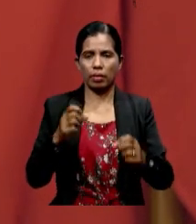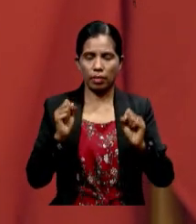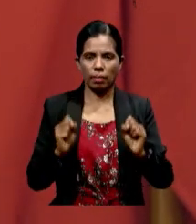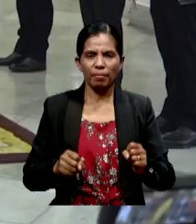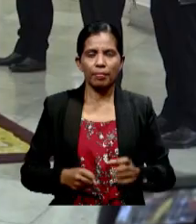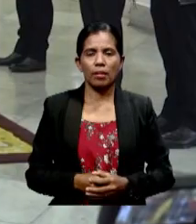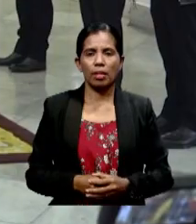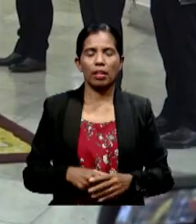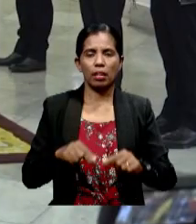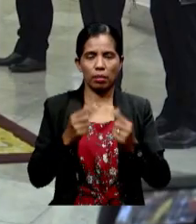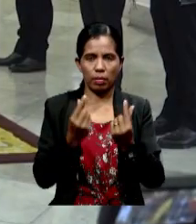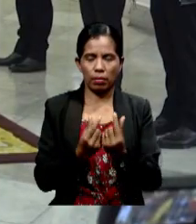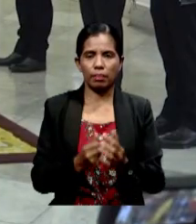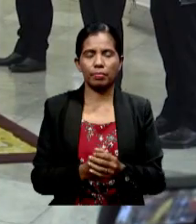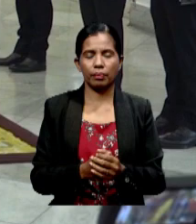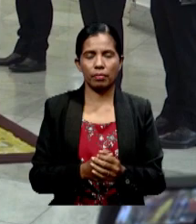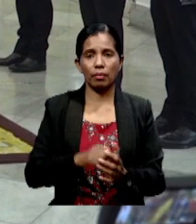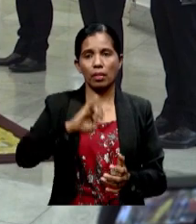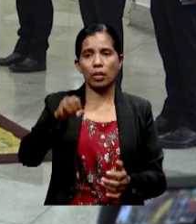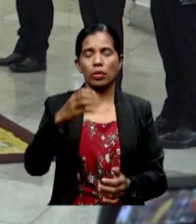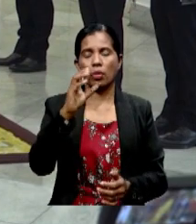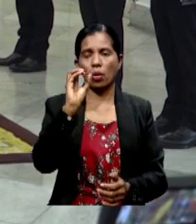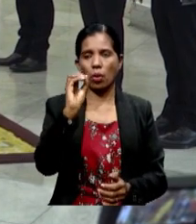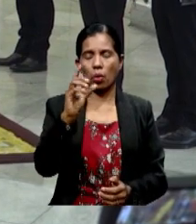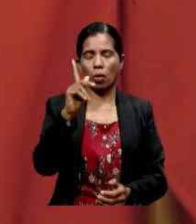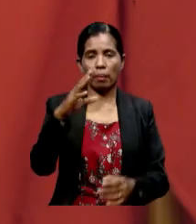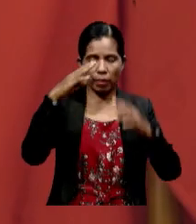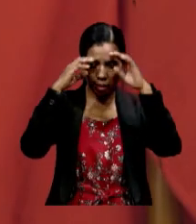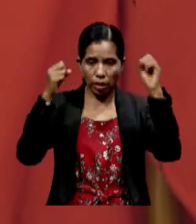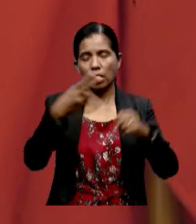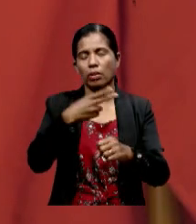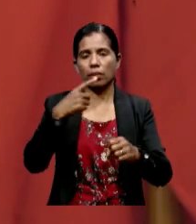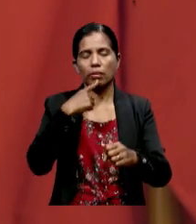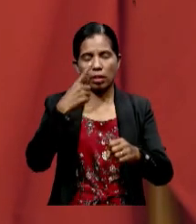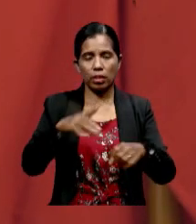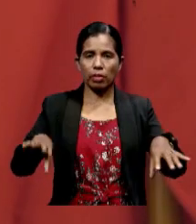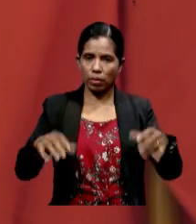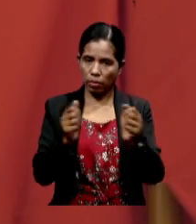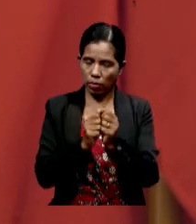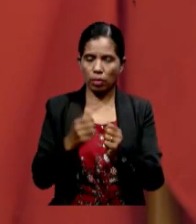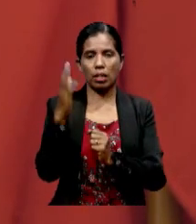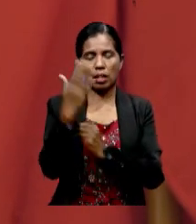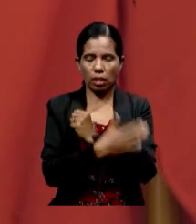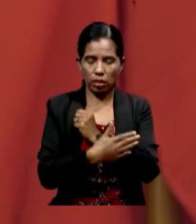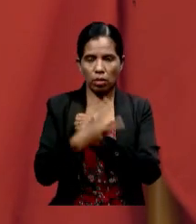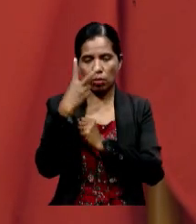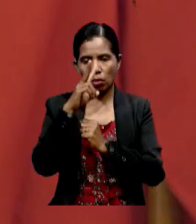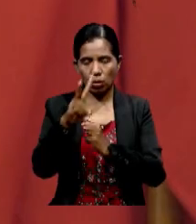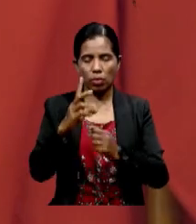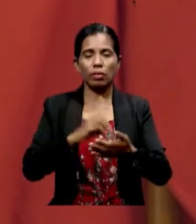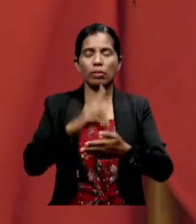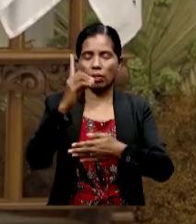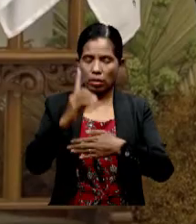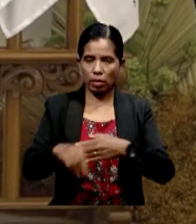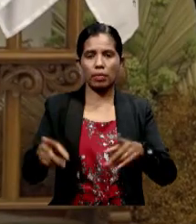Committee. Jokowi afirma acordo ha força comércio entre nação Ruané ho di hareba desenvolvimento nebe